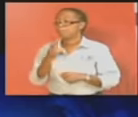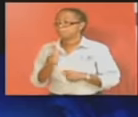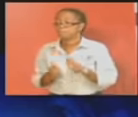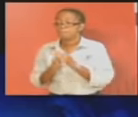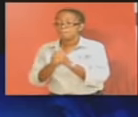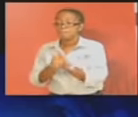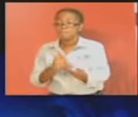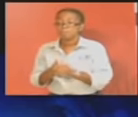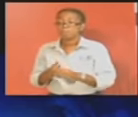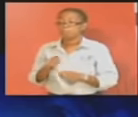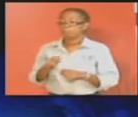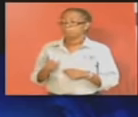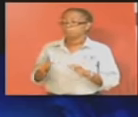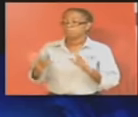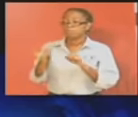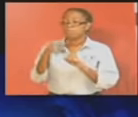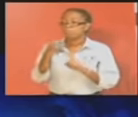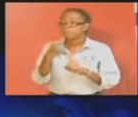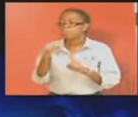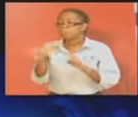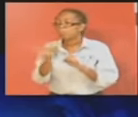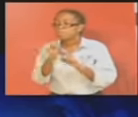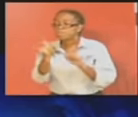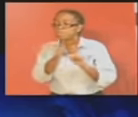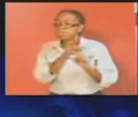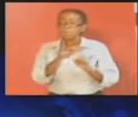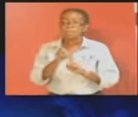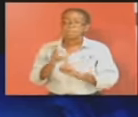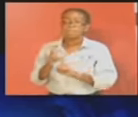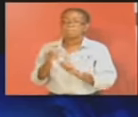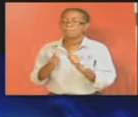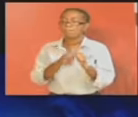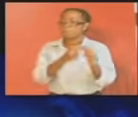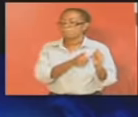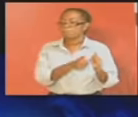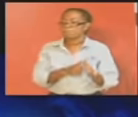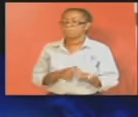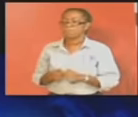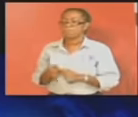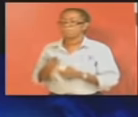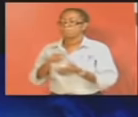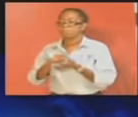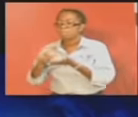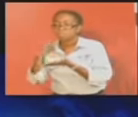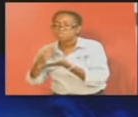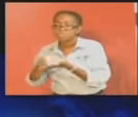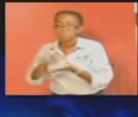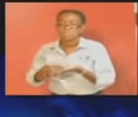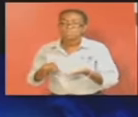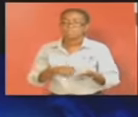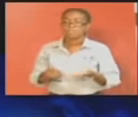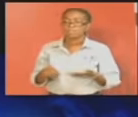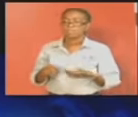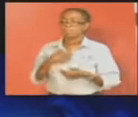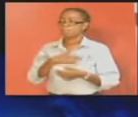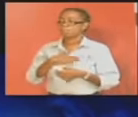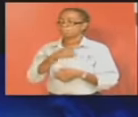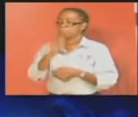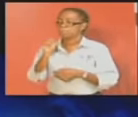to show that the new cases were a result of people who took part or were part of